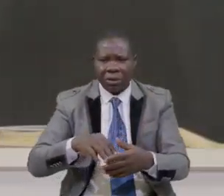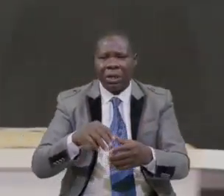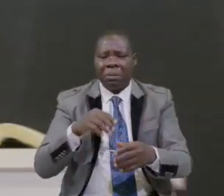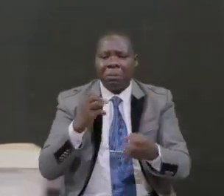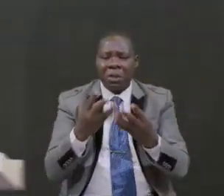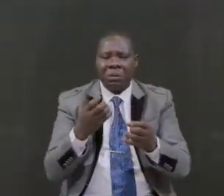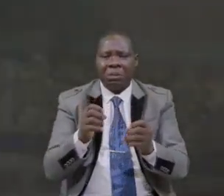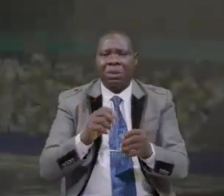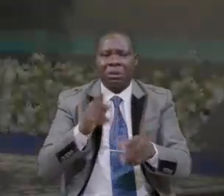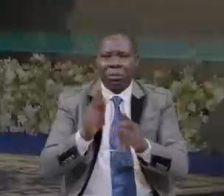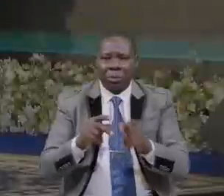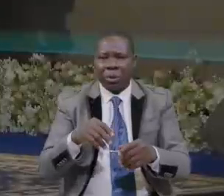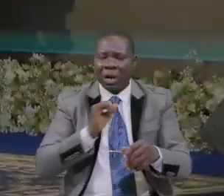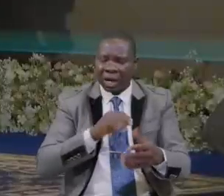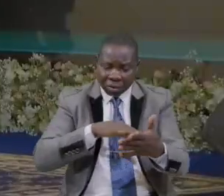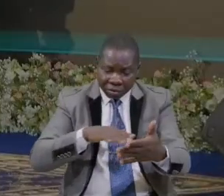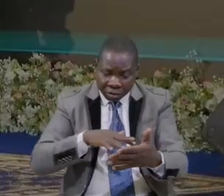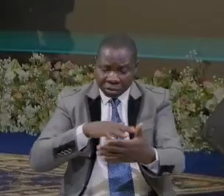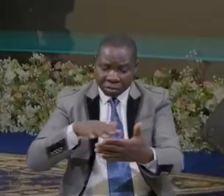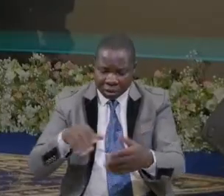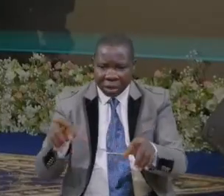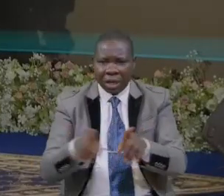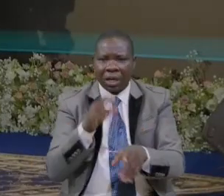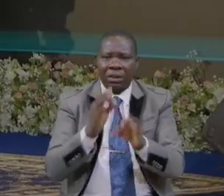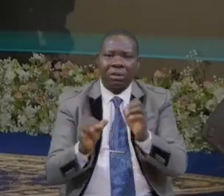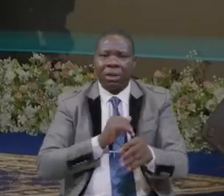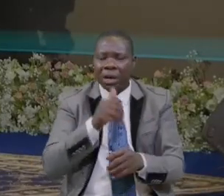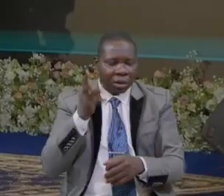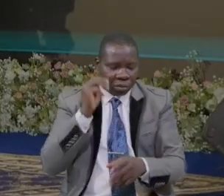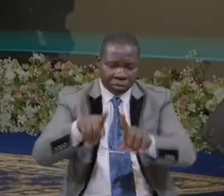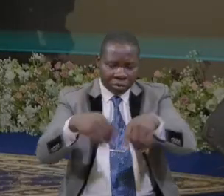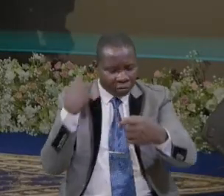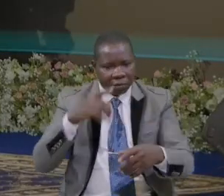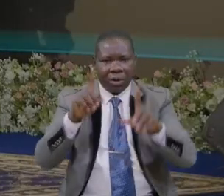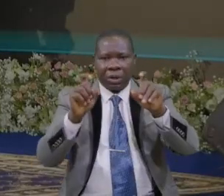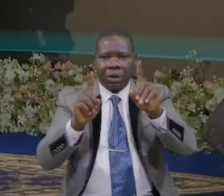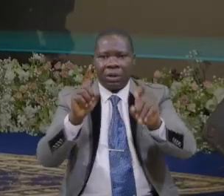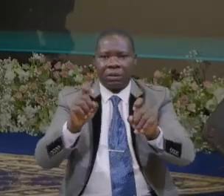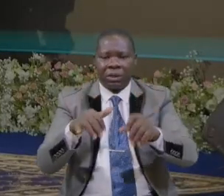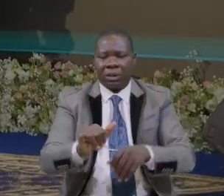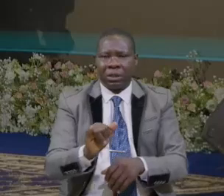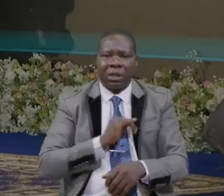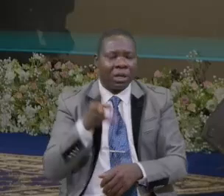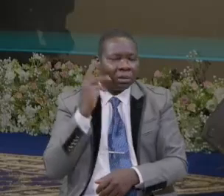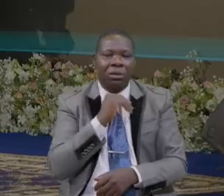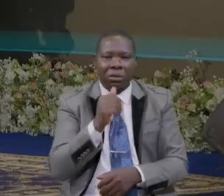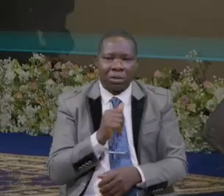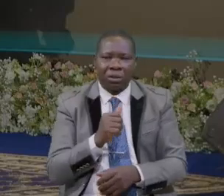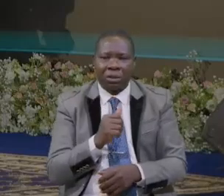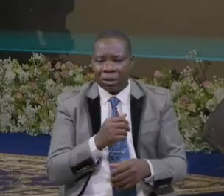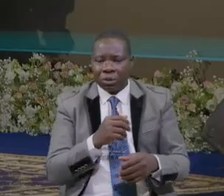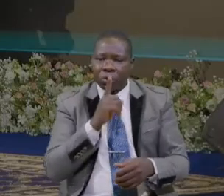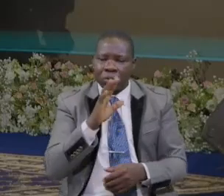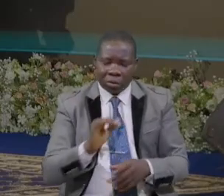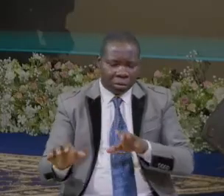I studied as if I was going for an exam. And yet, I wasn't really doing anything that